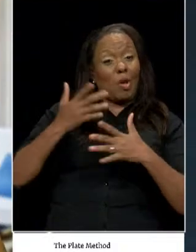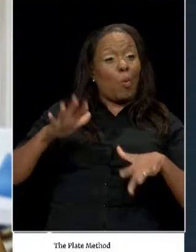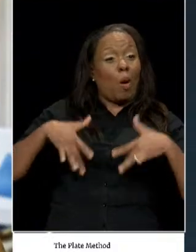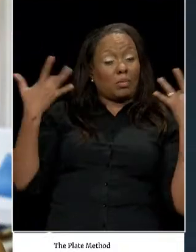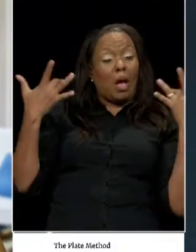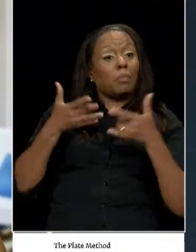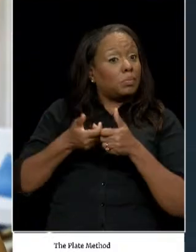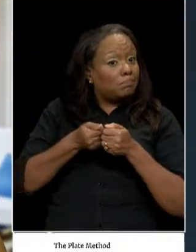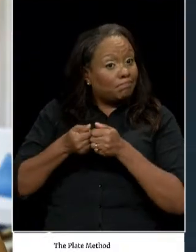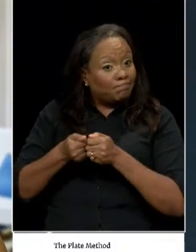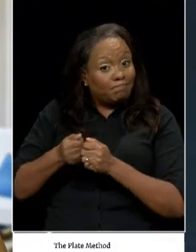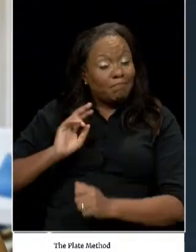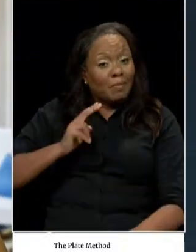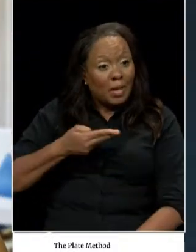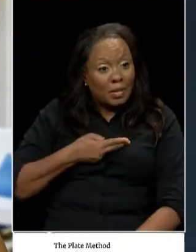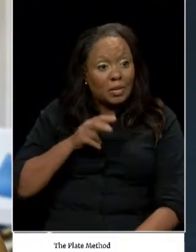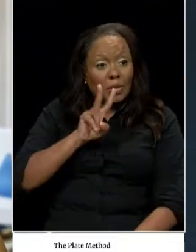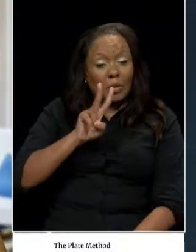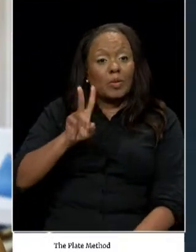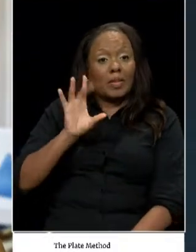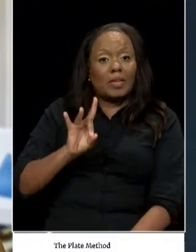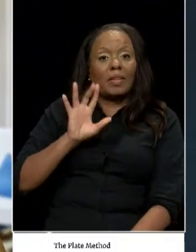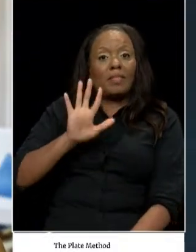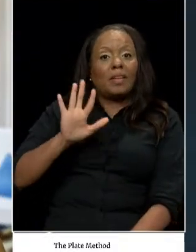questions to that number,